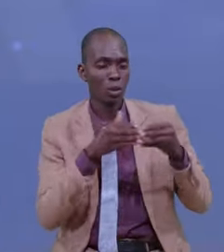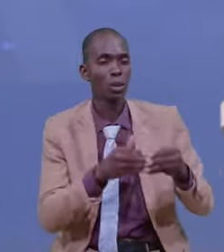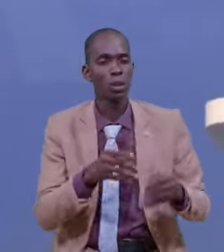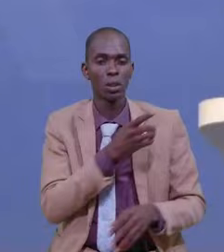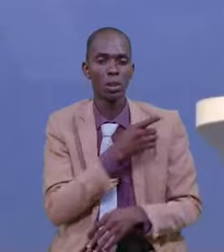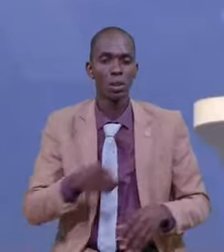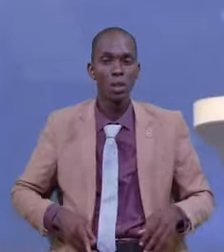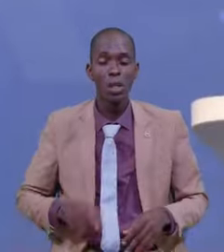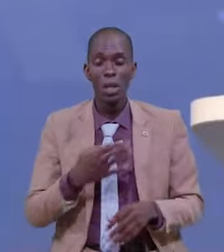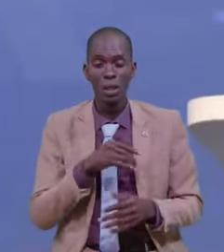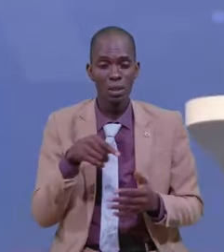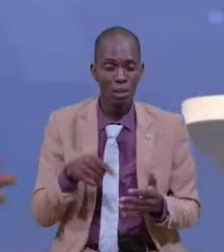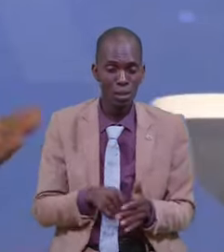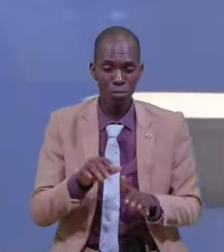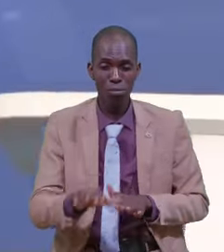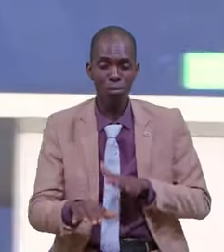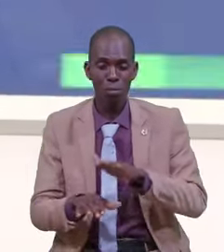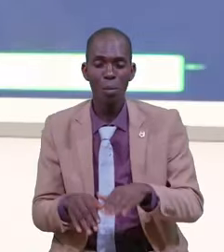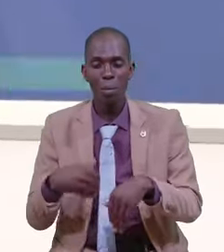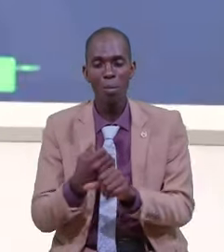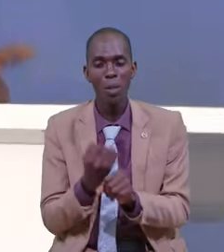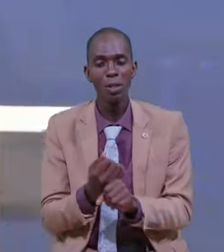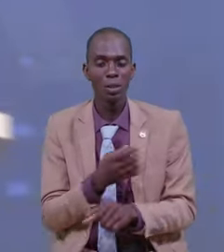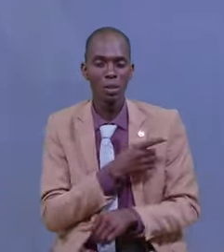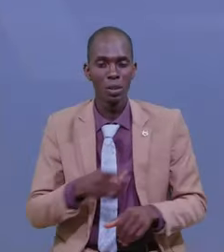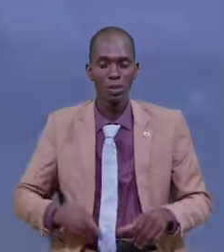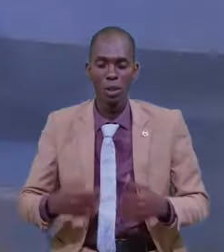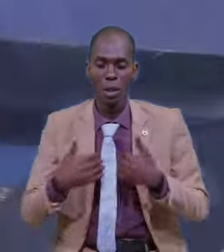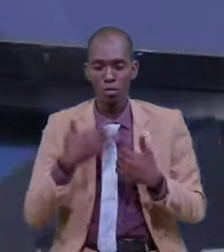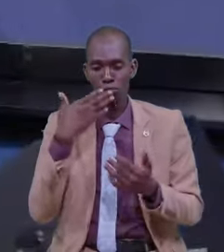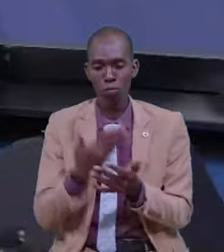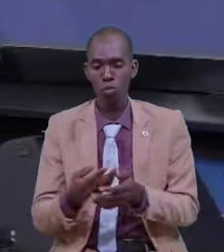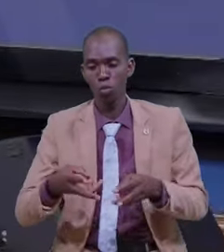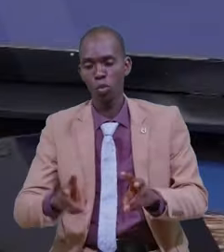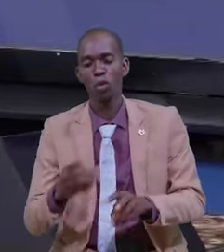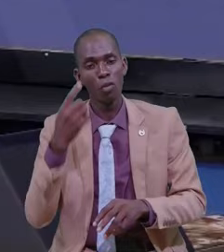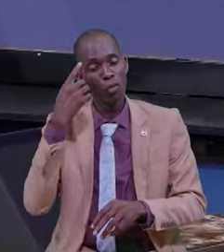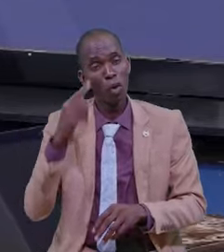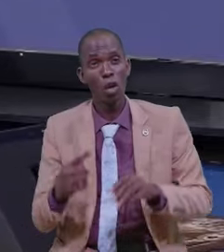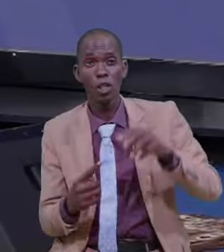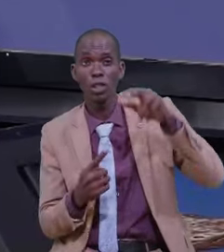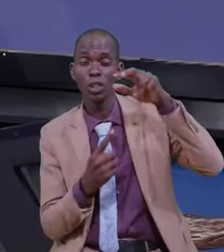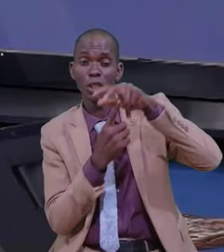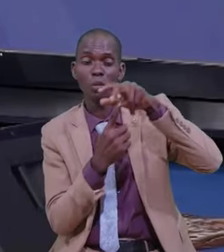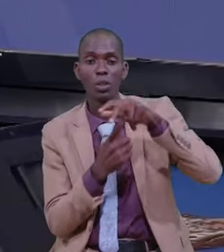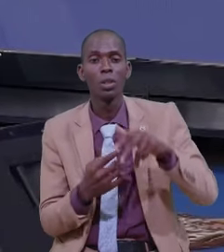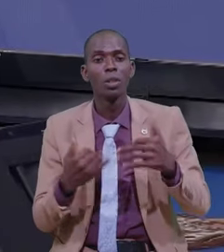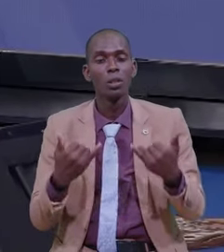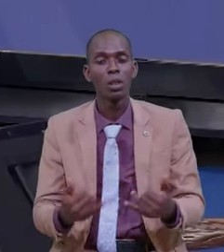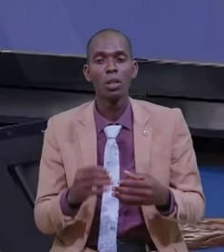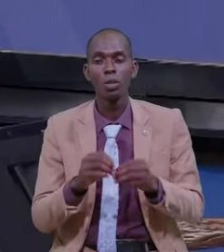the path for good championship. Number one, in that first step,